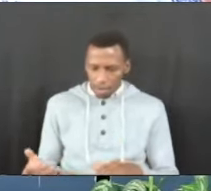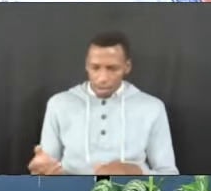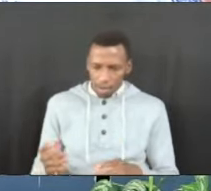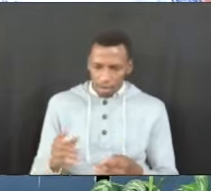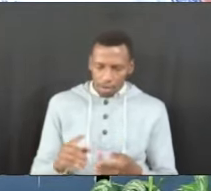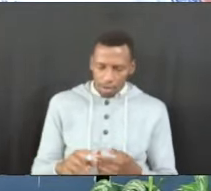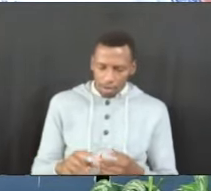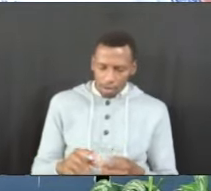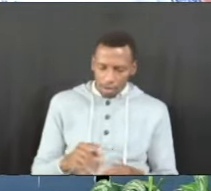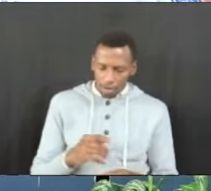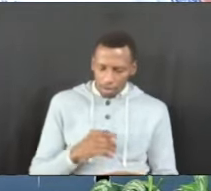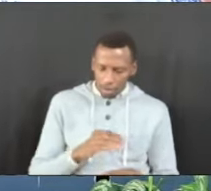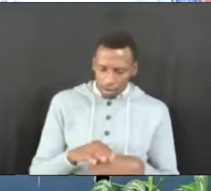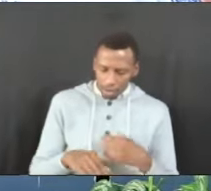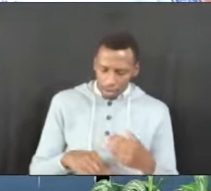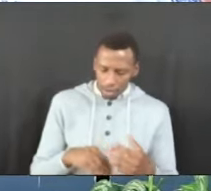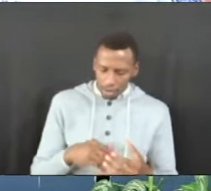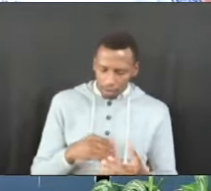poor